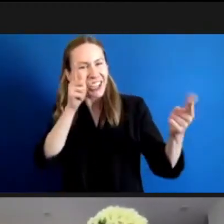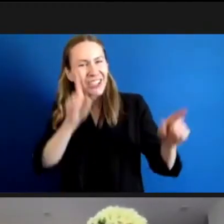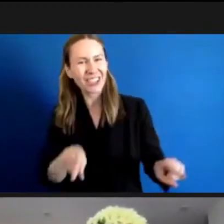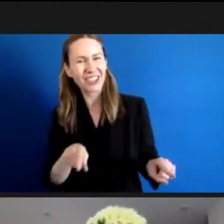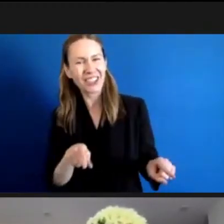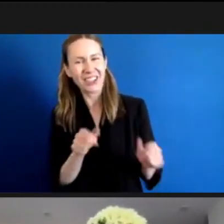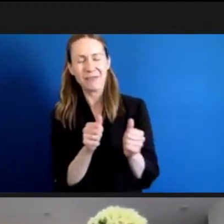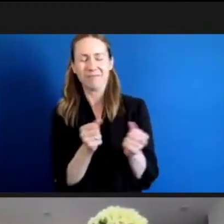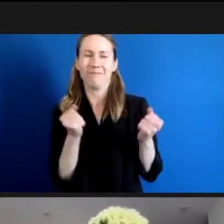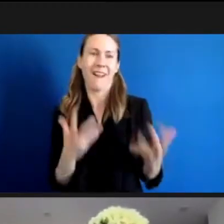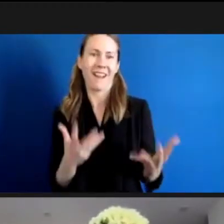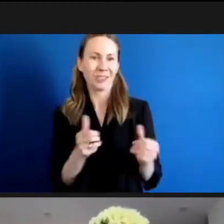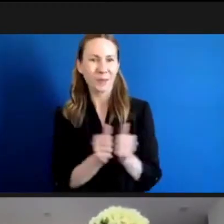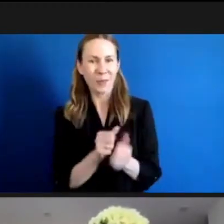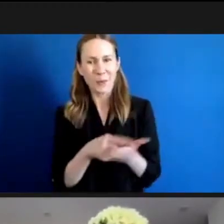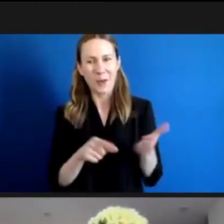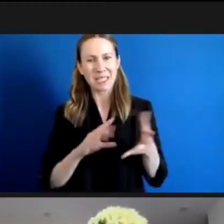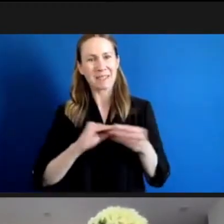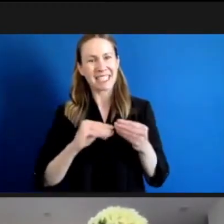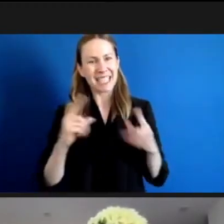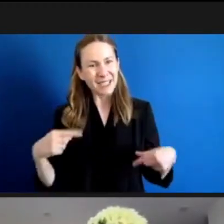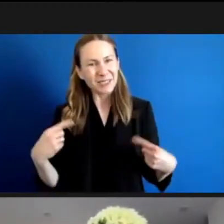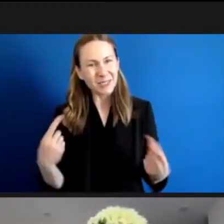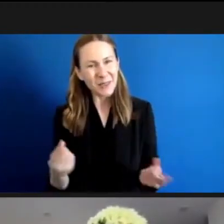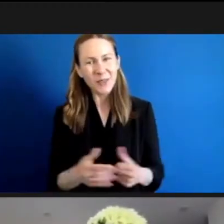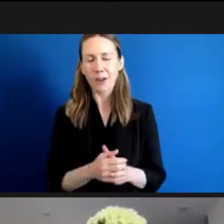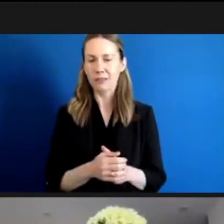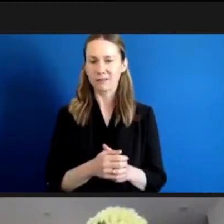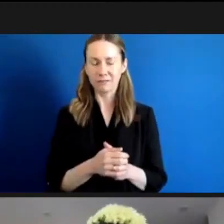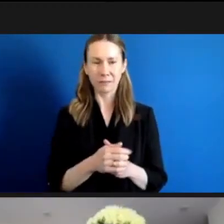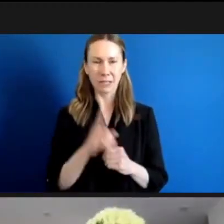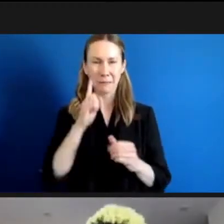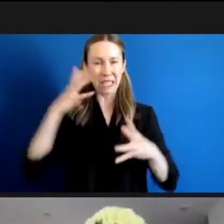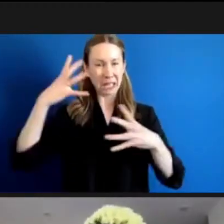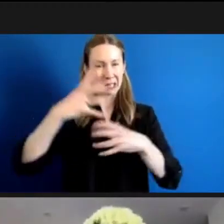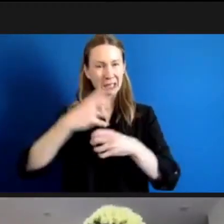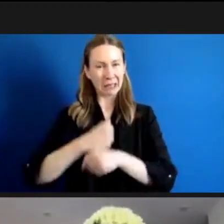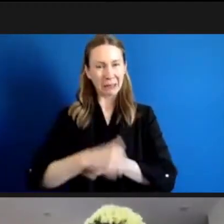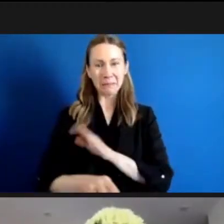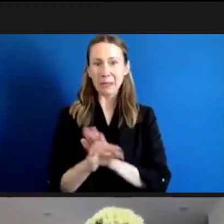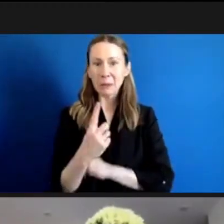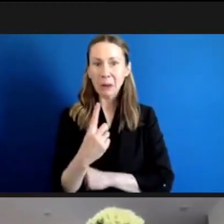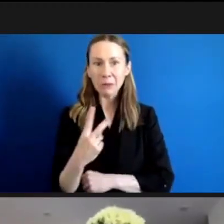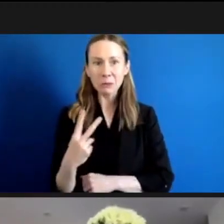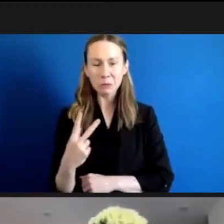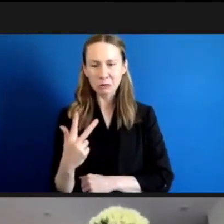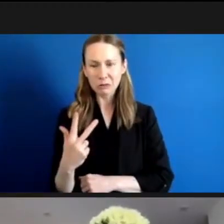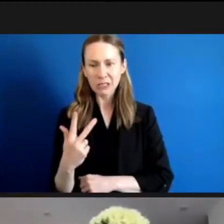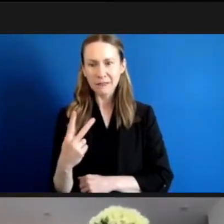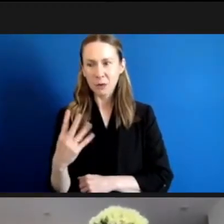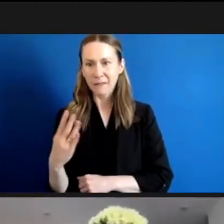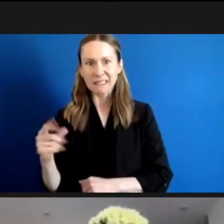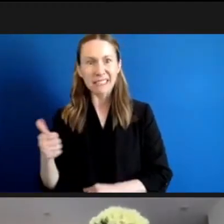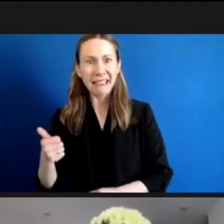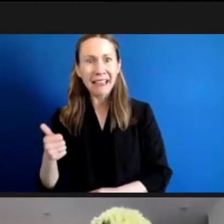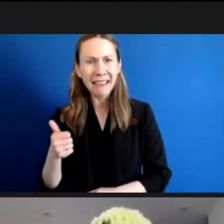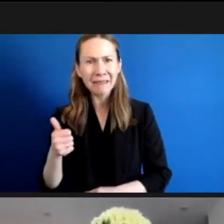so much of what has been said. It's difficult to choose one or two or three or 10 things.